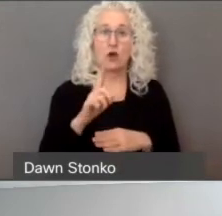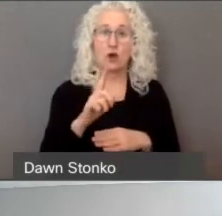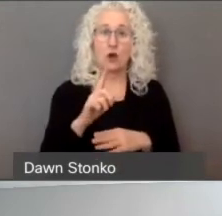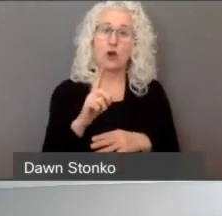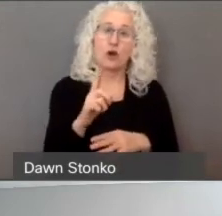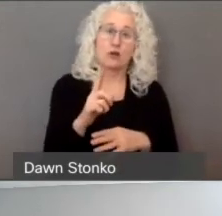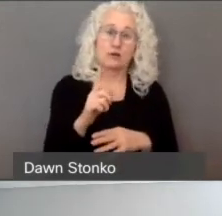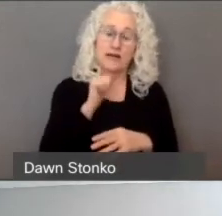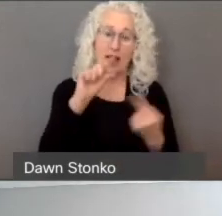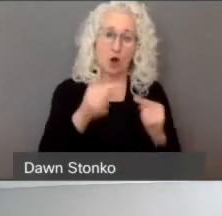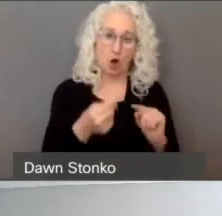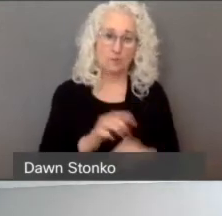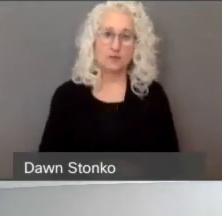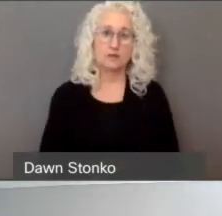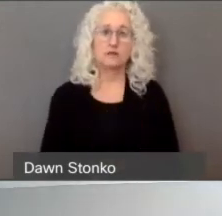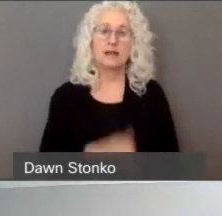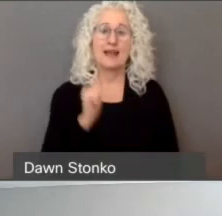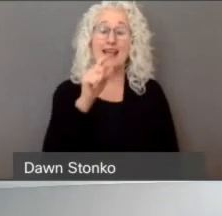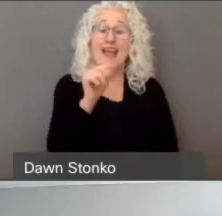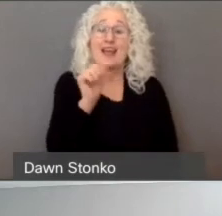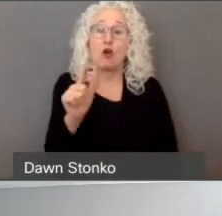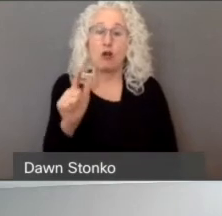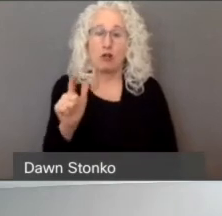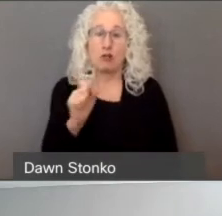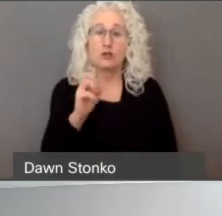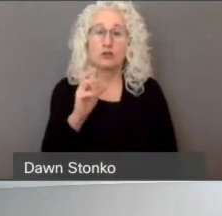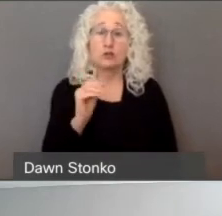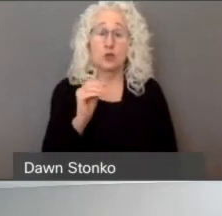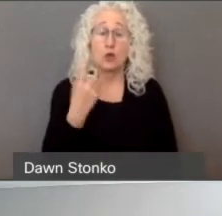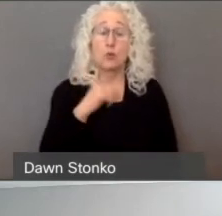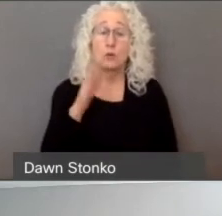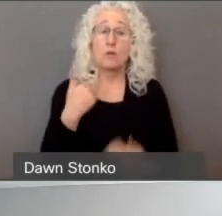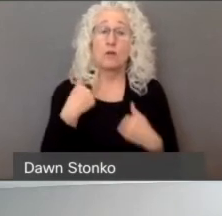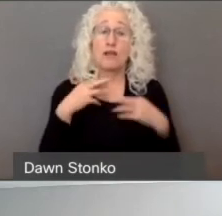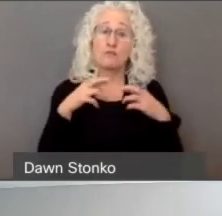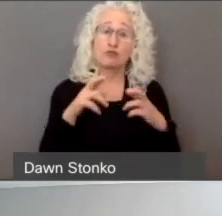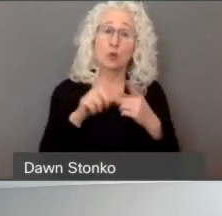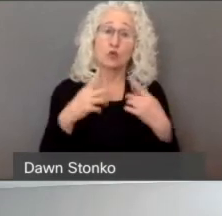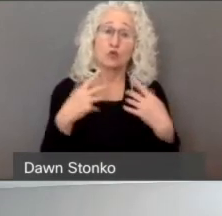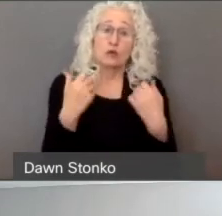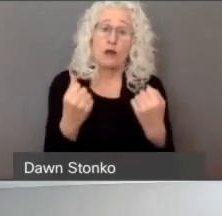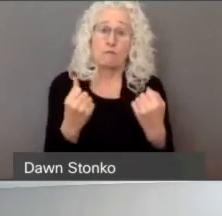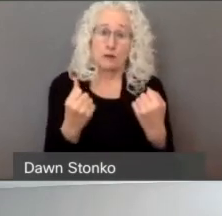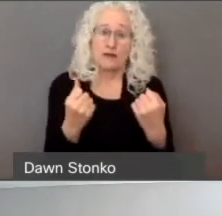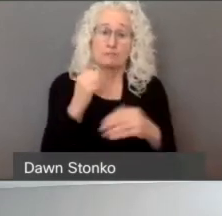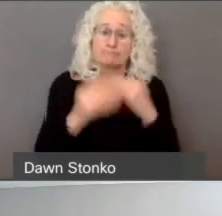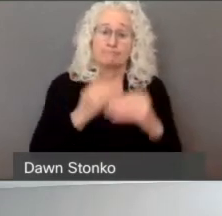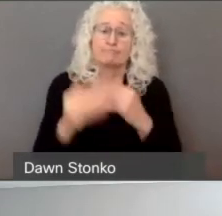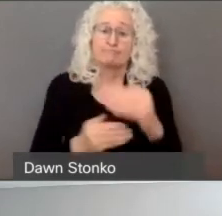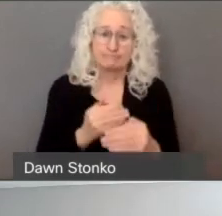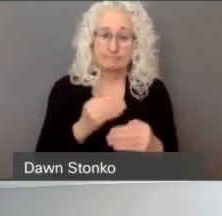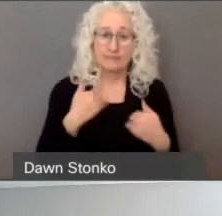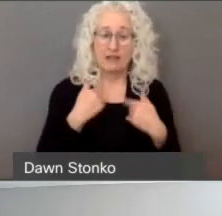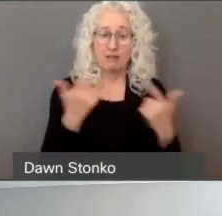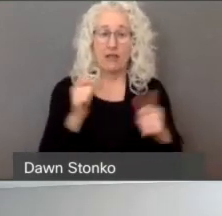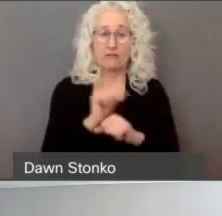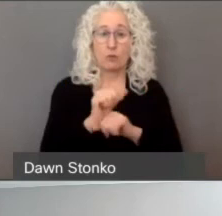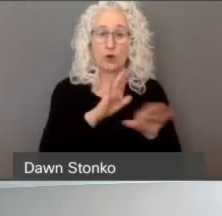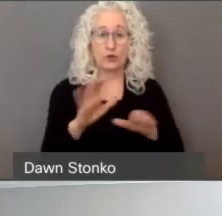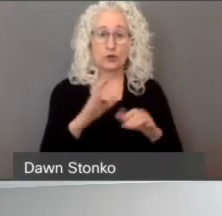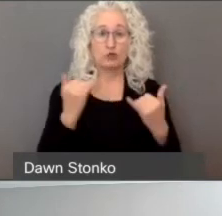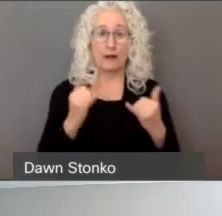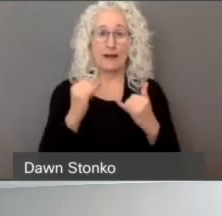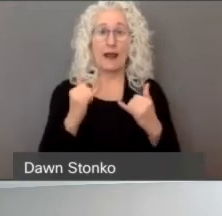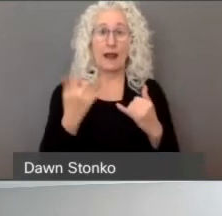harmless. And so there will be a road to recovery. We have a lot of work to do. Right now, a lot of our focus is, as